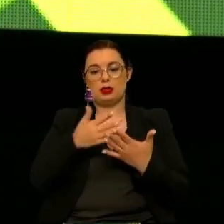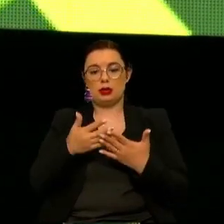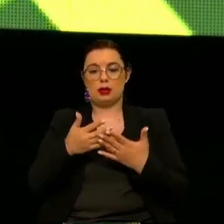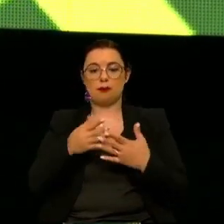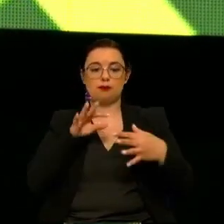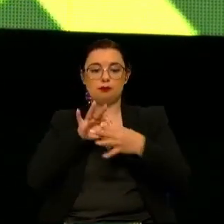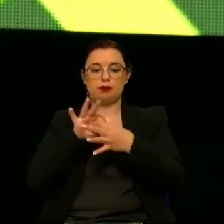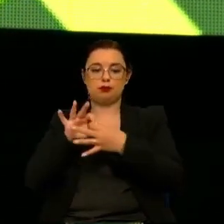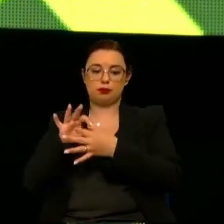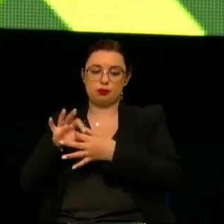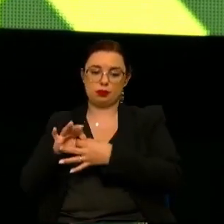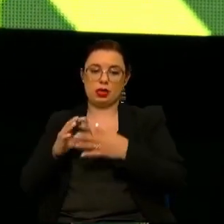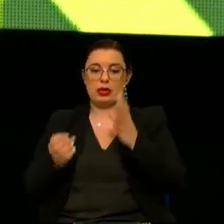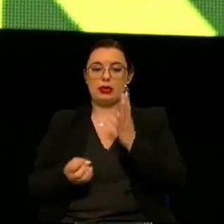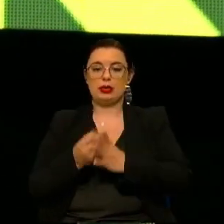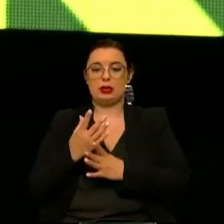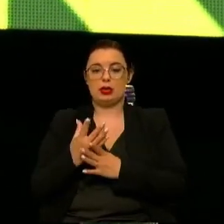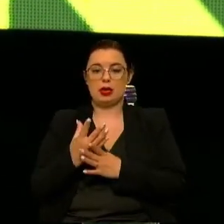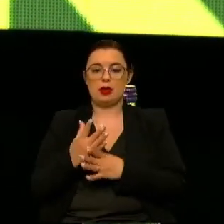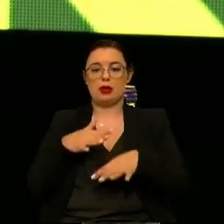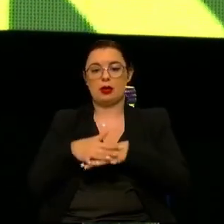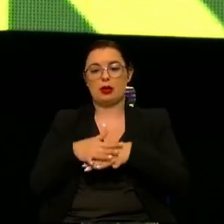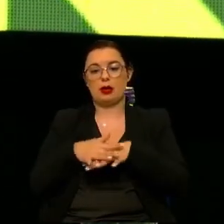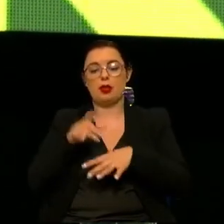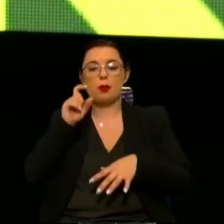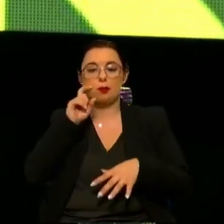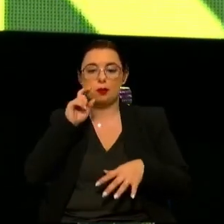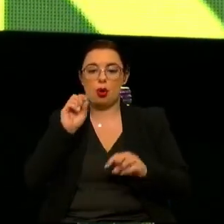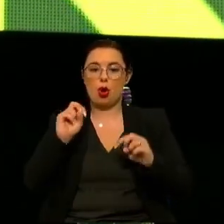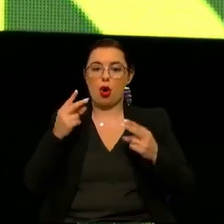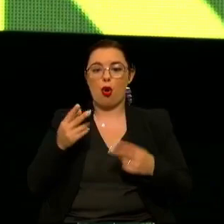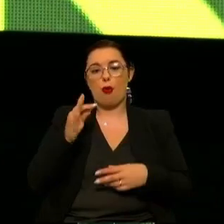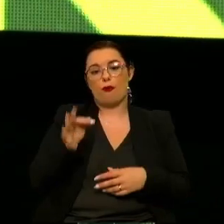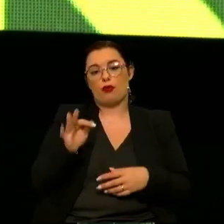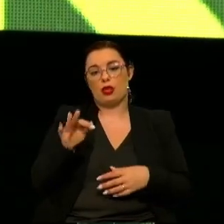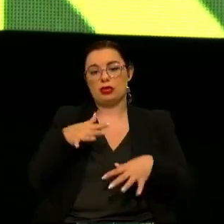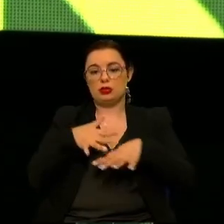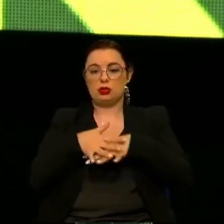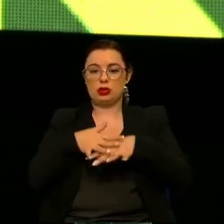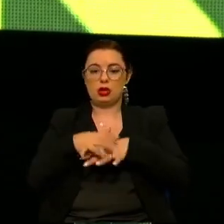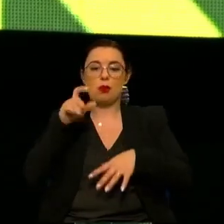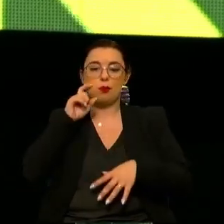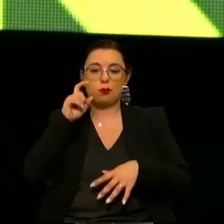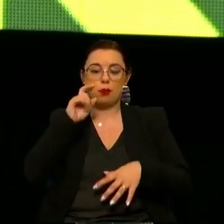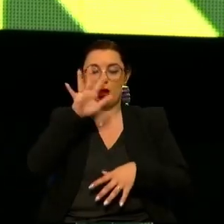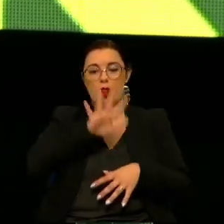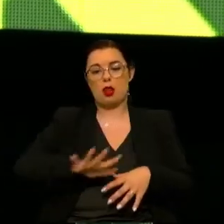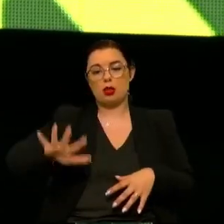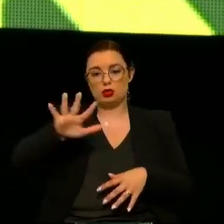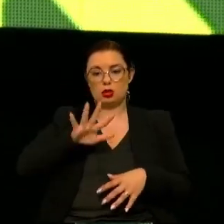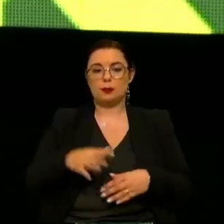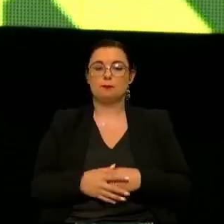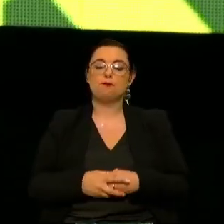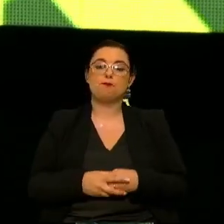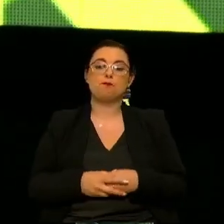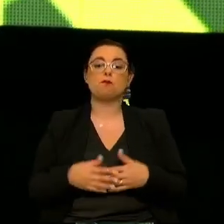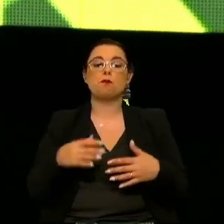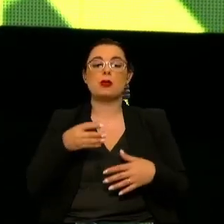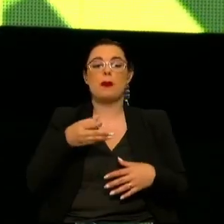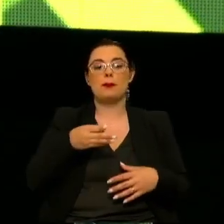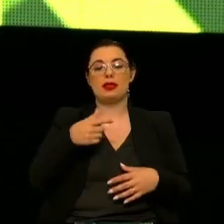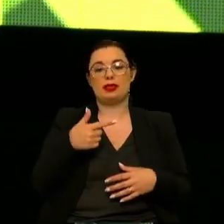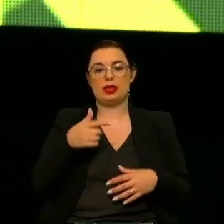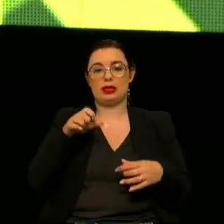secure networks by interlinking the networks and have a single or several